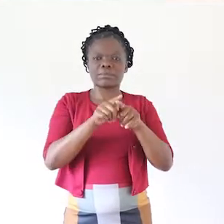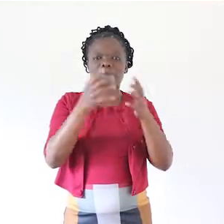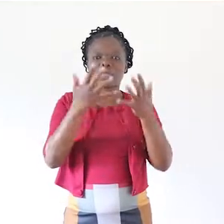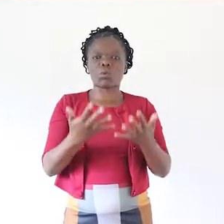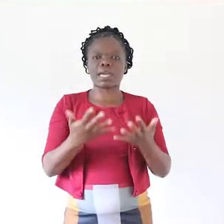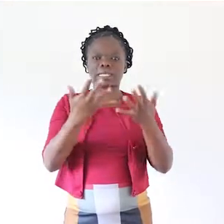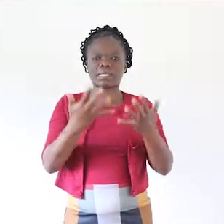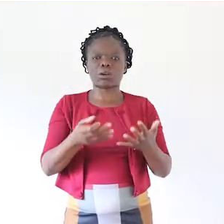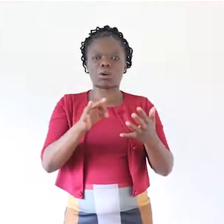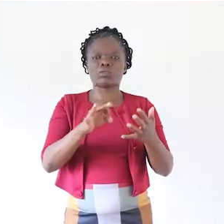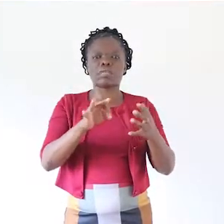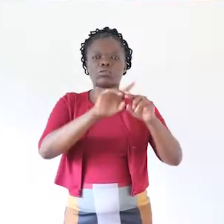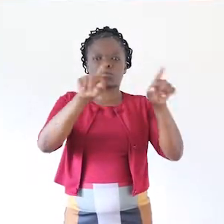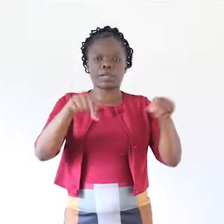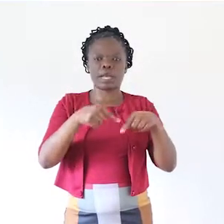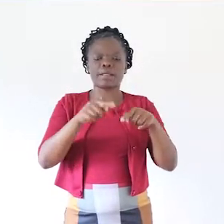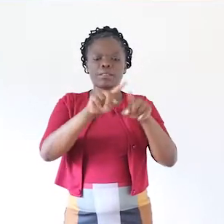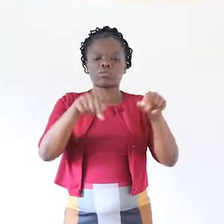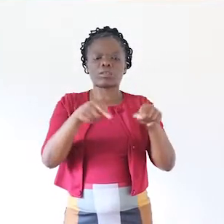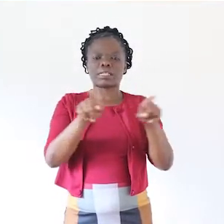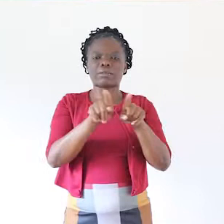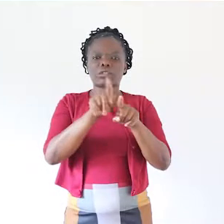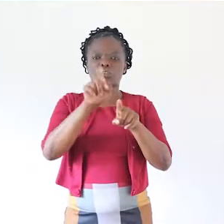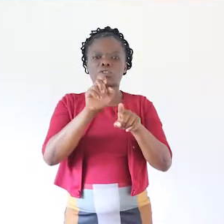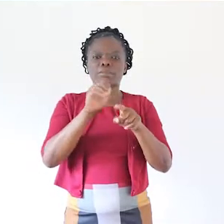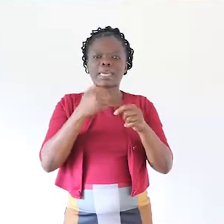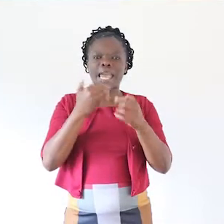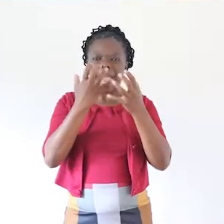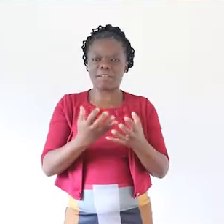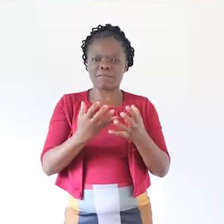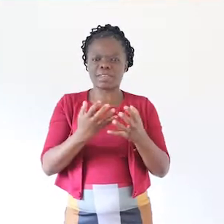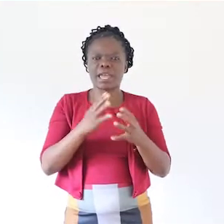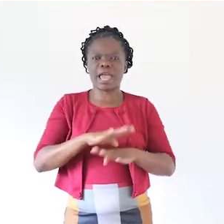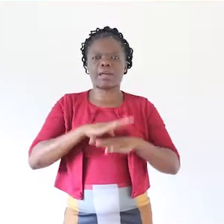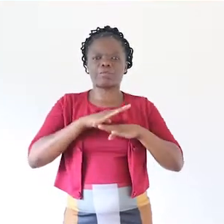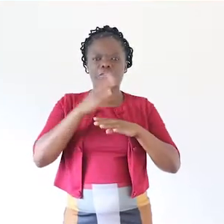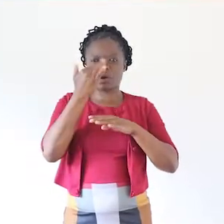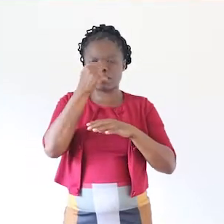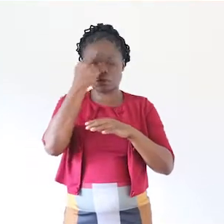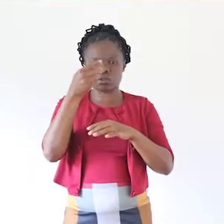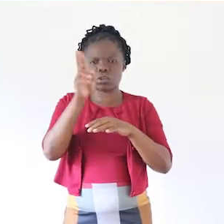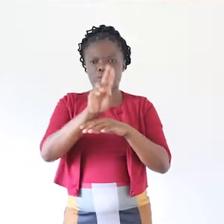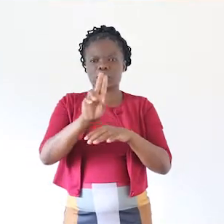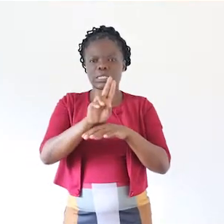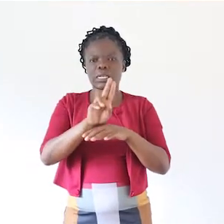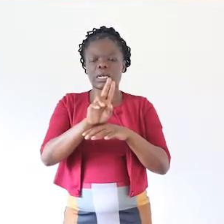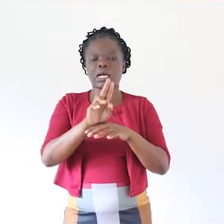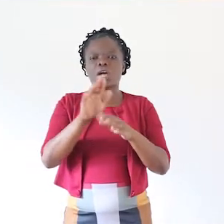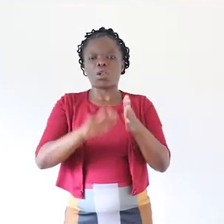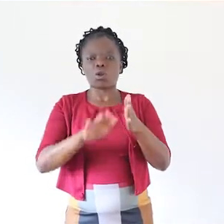as well. Feel the weight of the sufuria. The sufuria also has to be heavy enough because we are going to use low